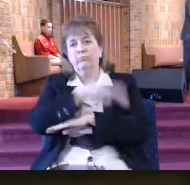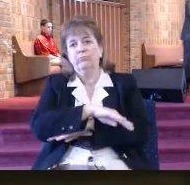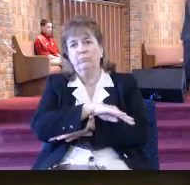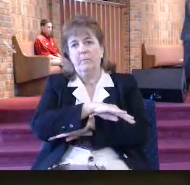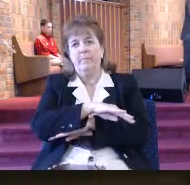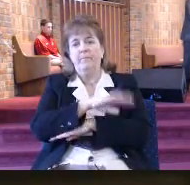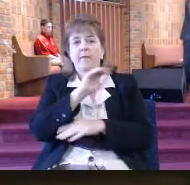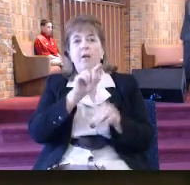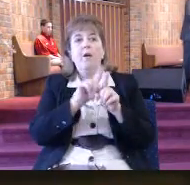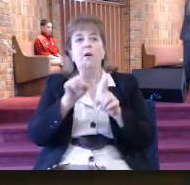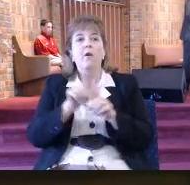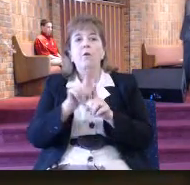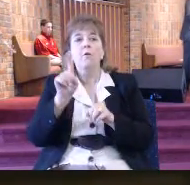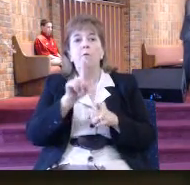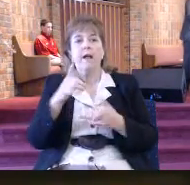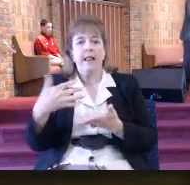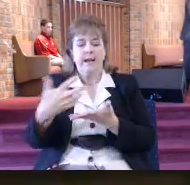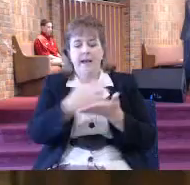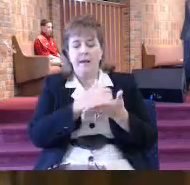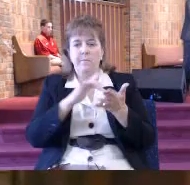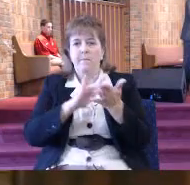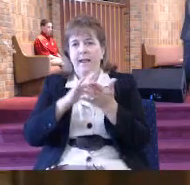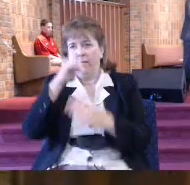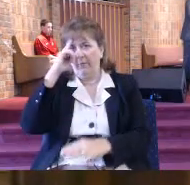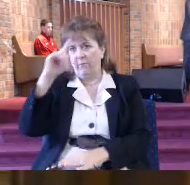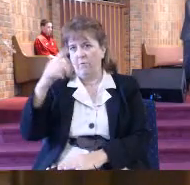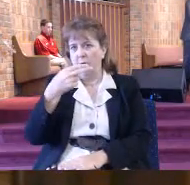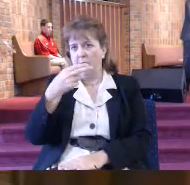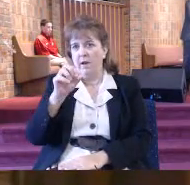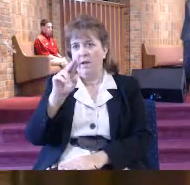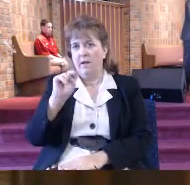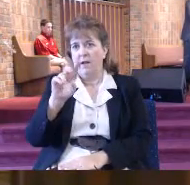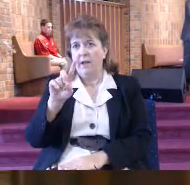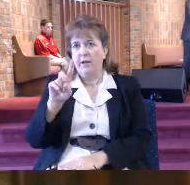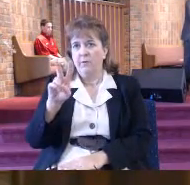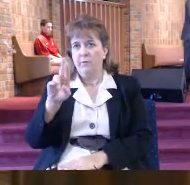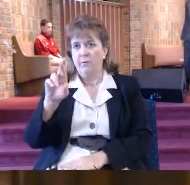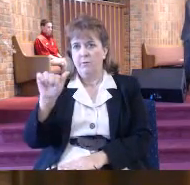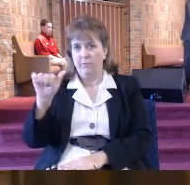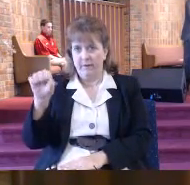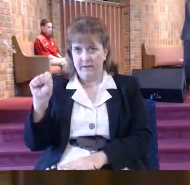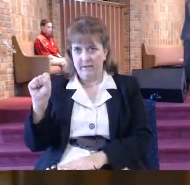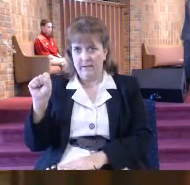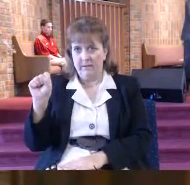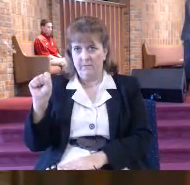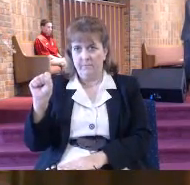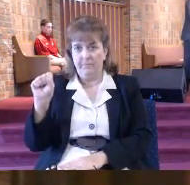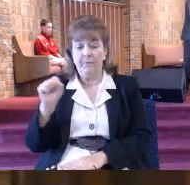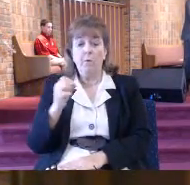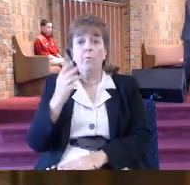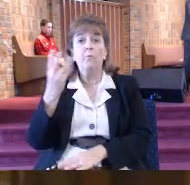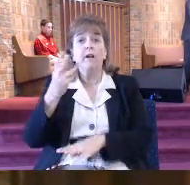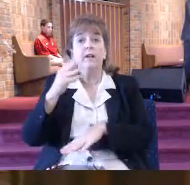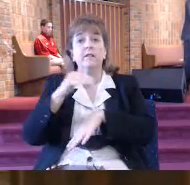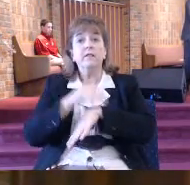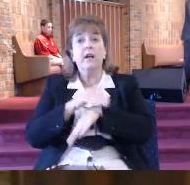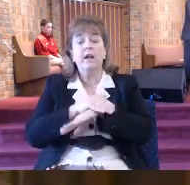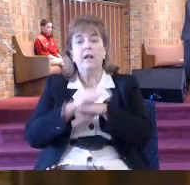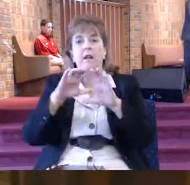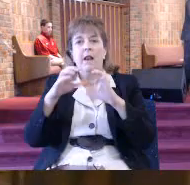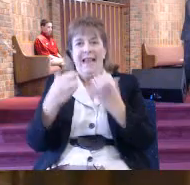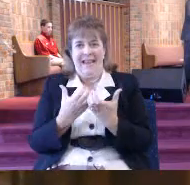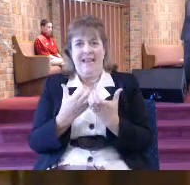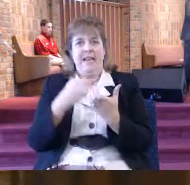is Medicines for Honduras. All Honduras team members will meet in the fellowship hall Wednesday night for class for